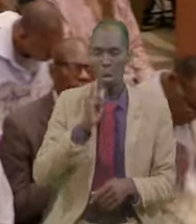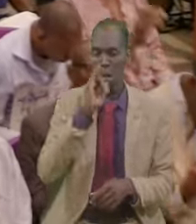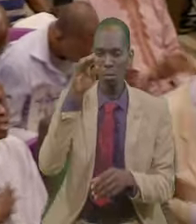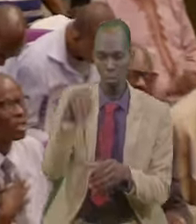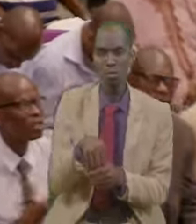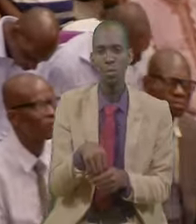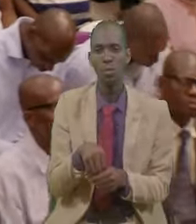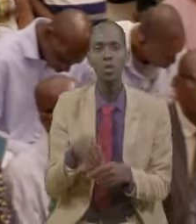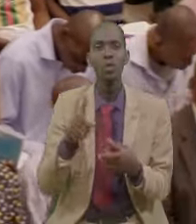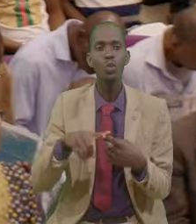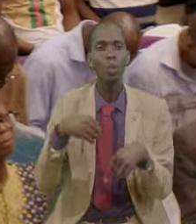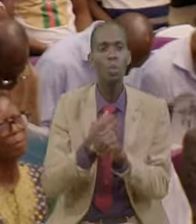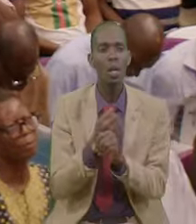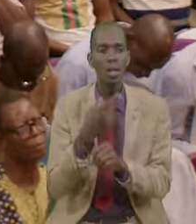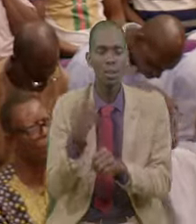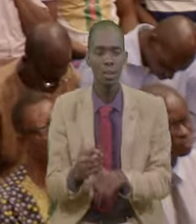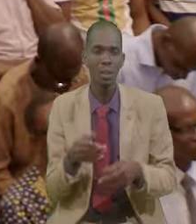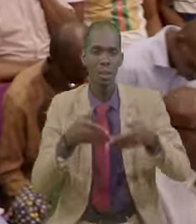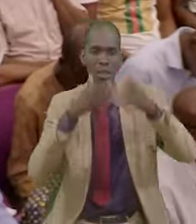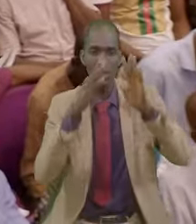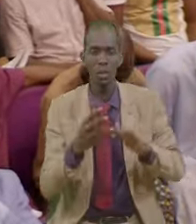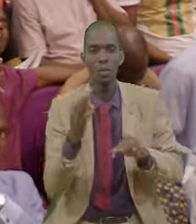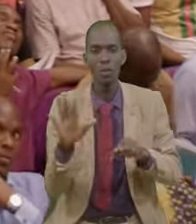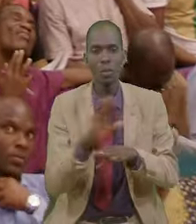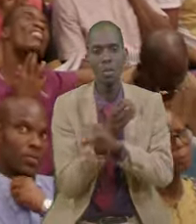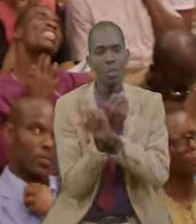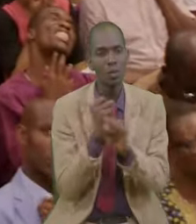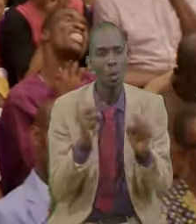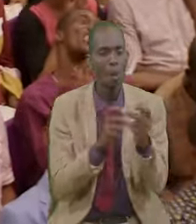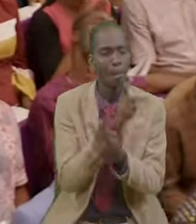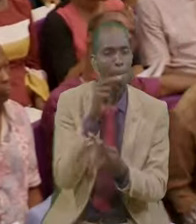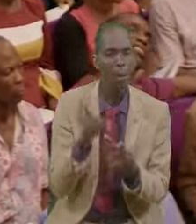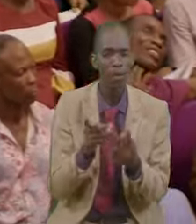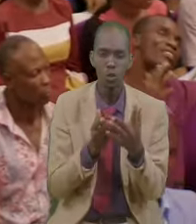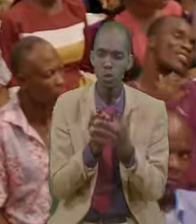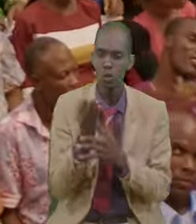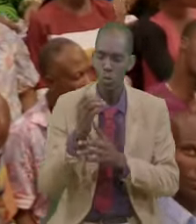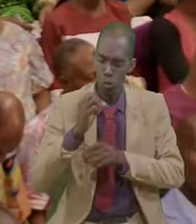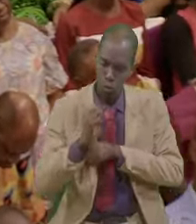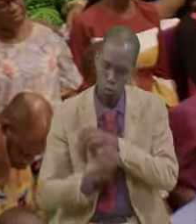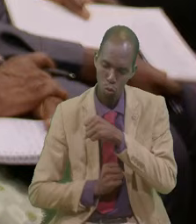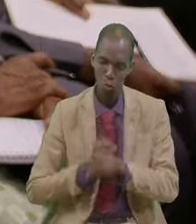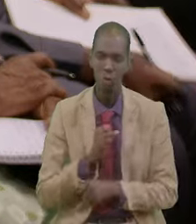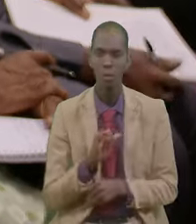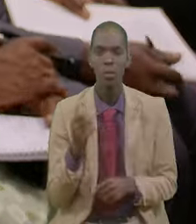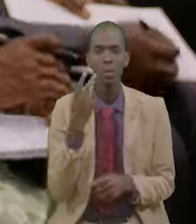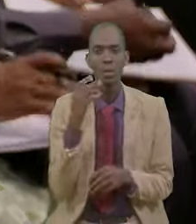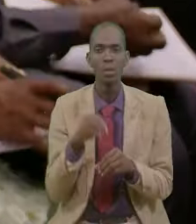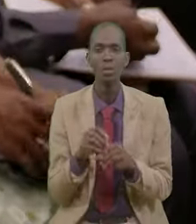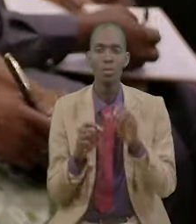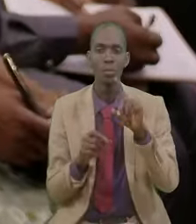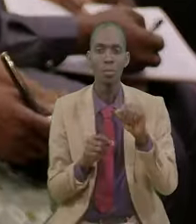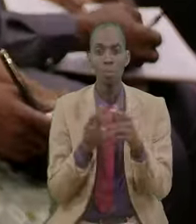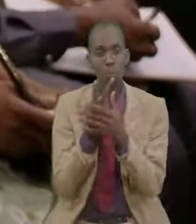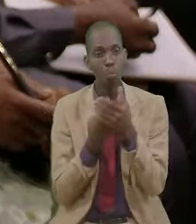To make the captain of their salvation perfect through suffering. And then look at verse 11. For both he